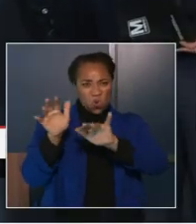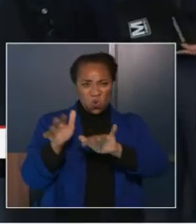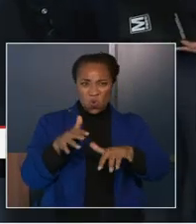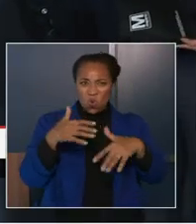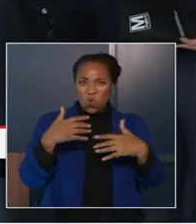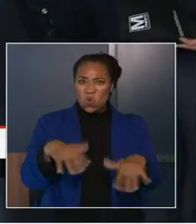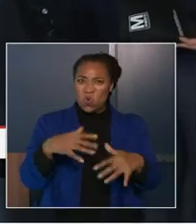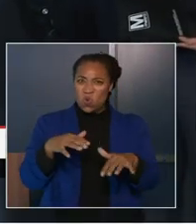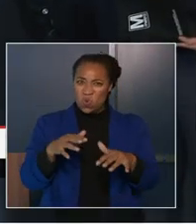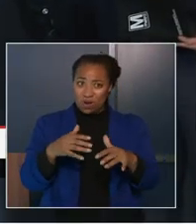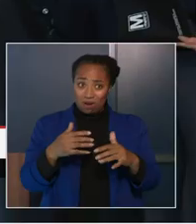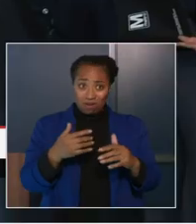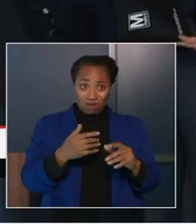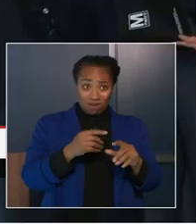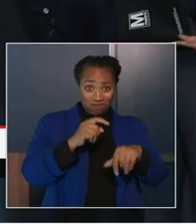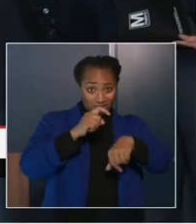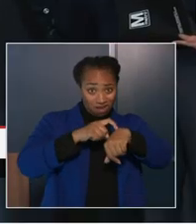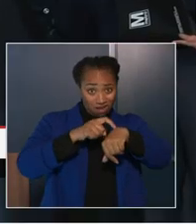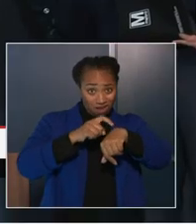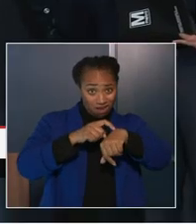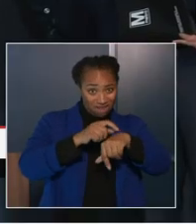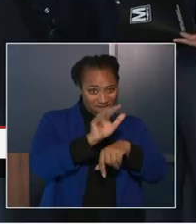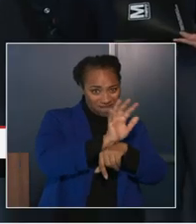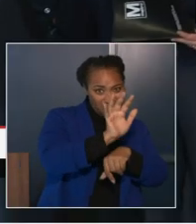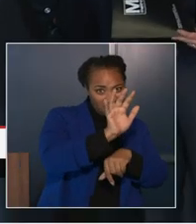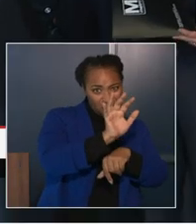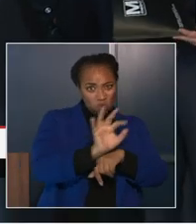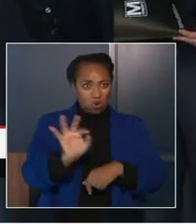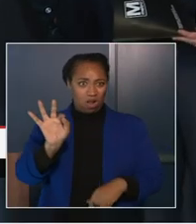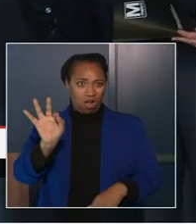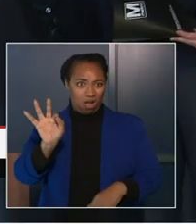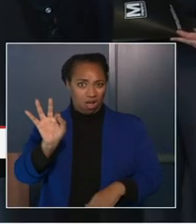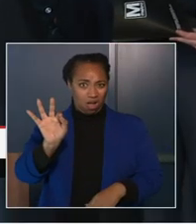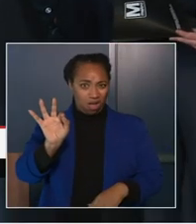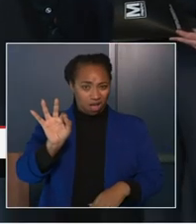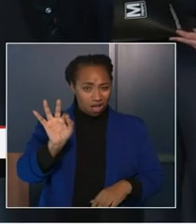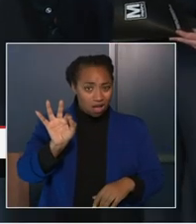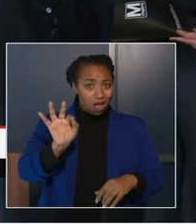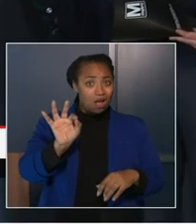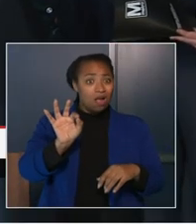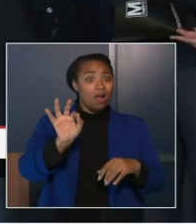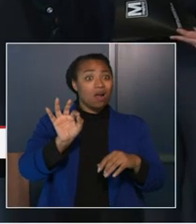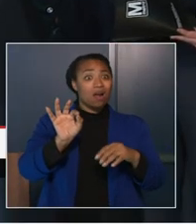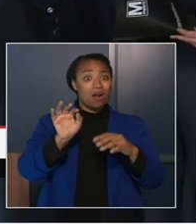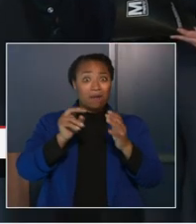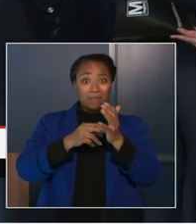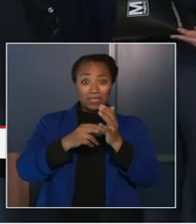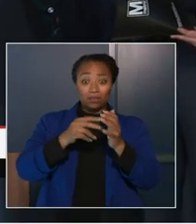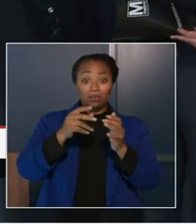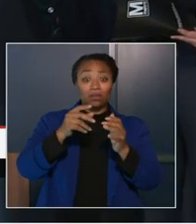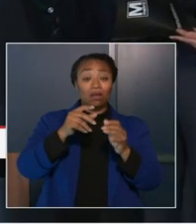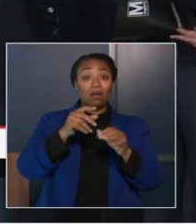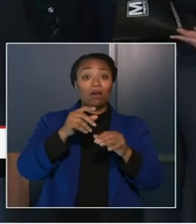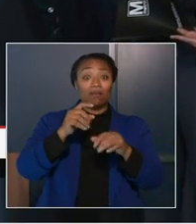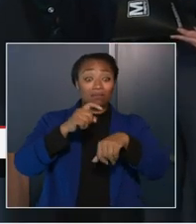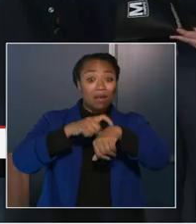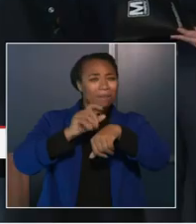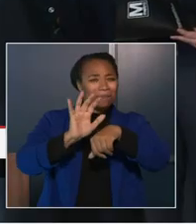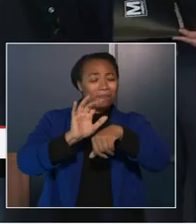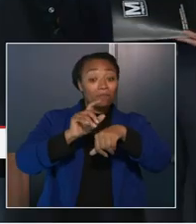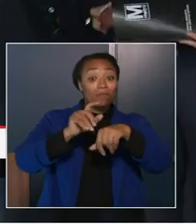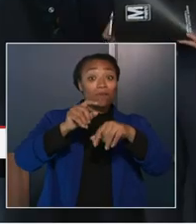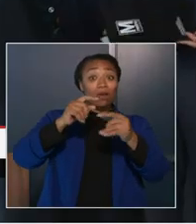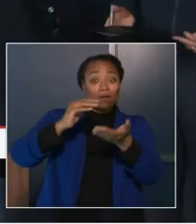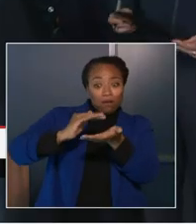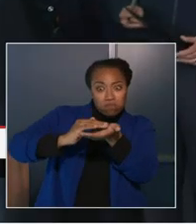to 9 inches of snow with the potential of upwards of a foot. The first band of intense snow will fall overnight tonight and run through